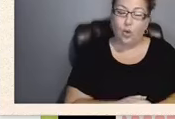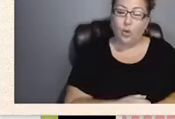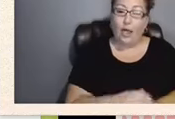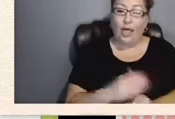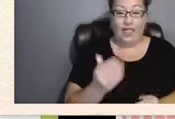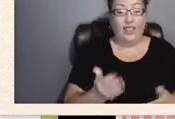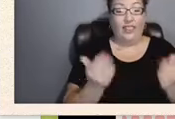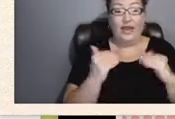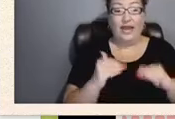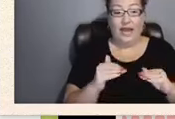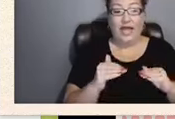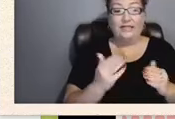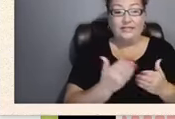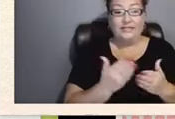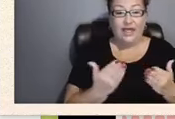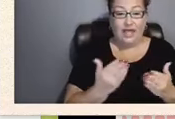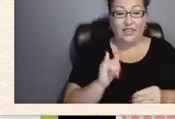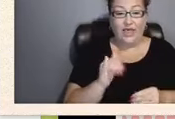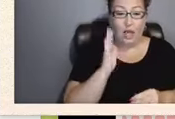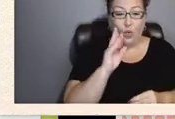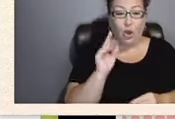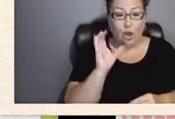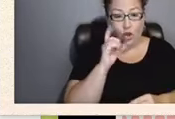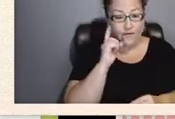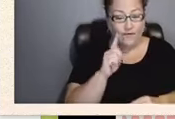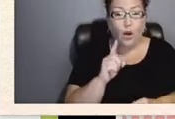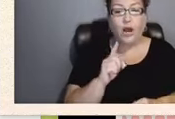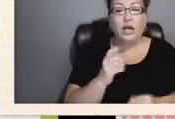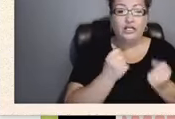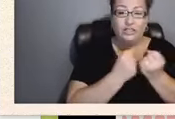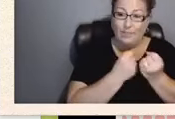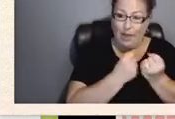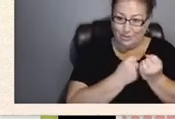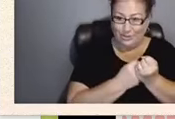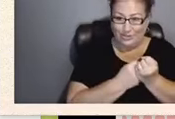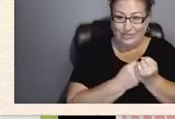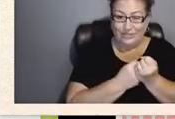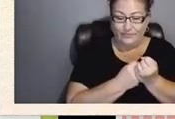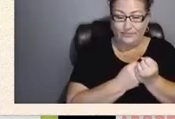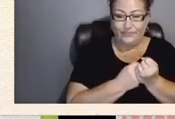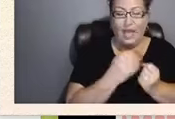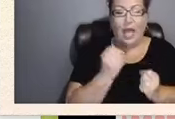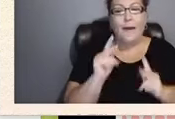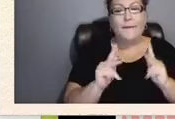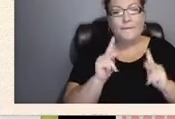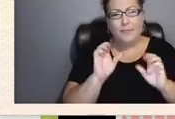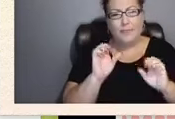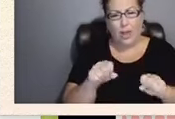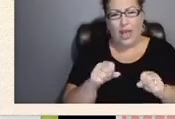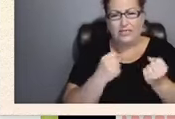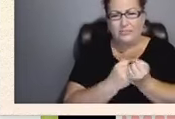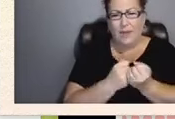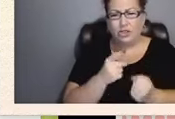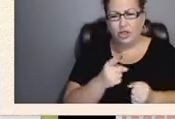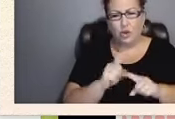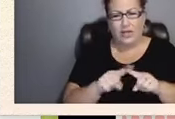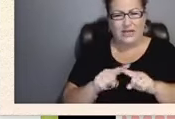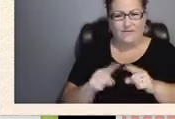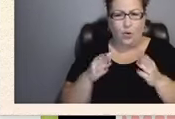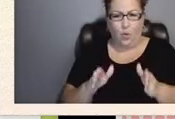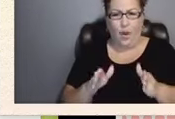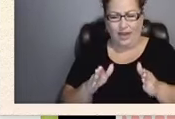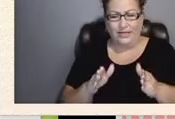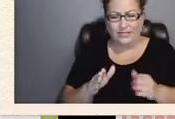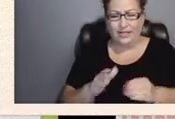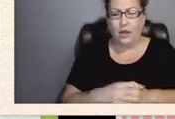the next thing that you're gonna look for are sponsors. And people can sponsor you in different ways. When you